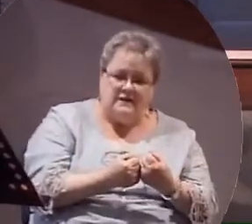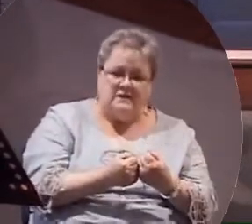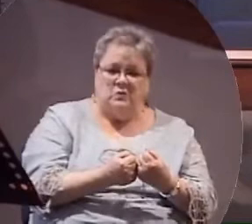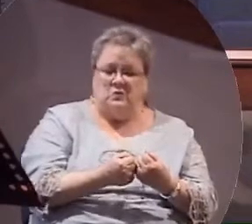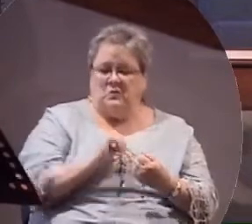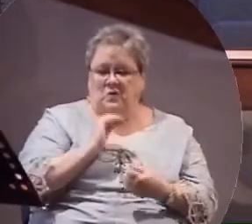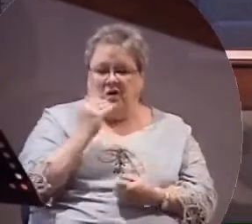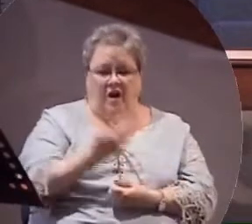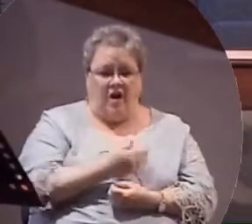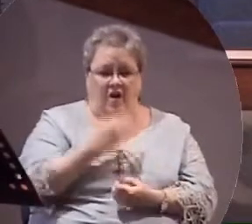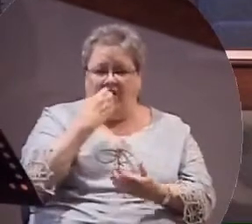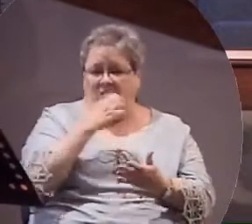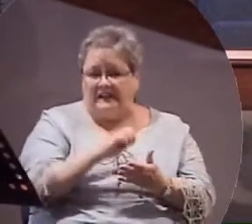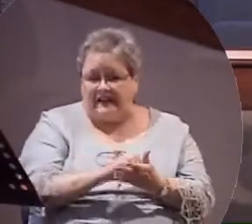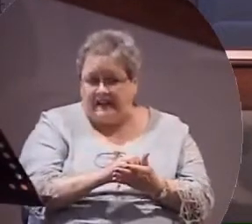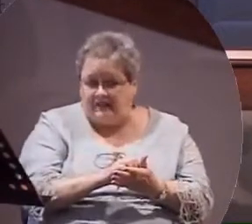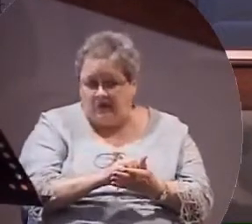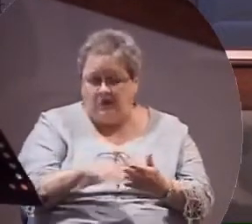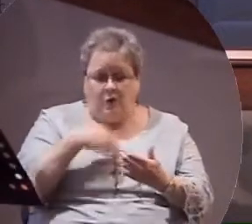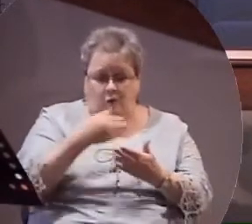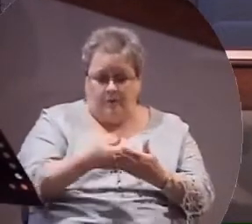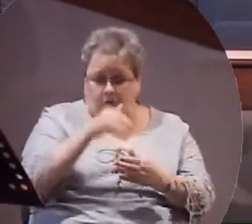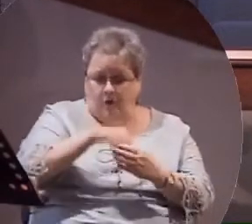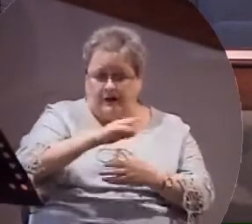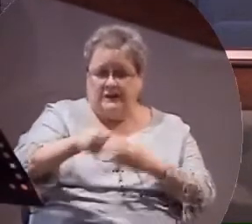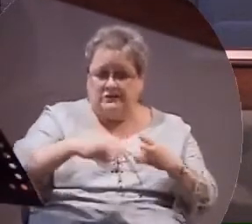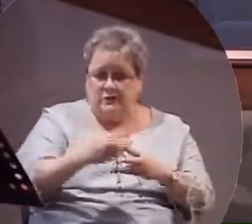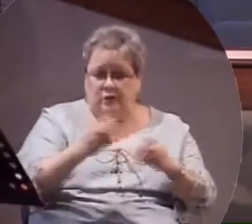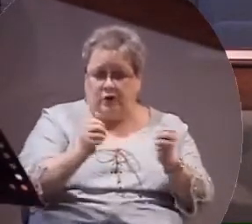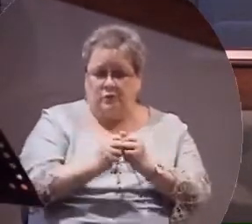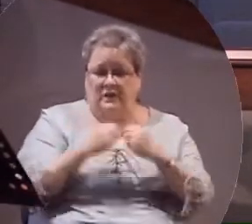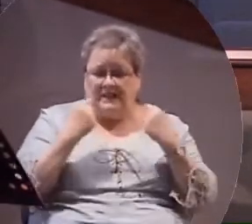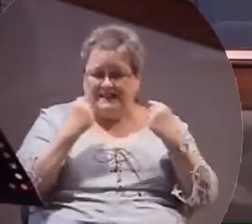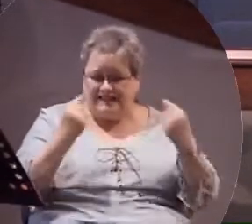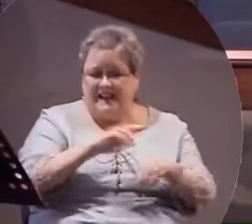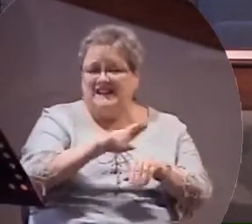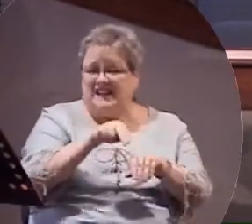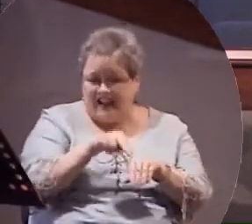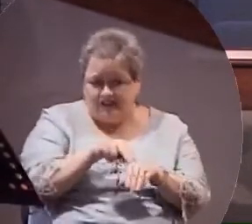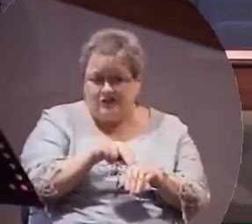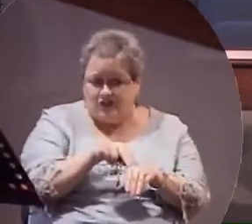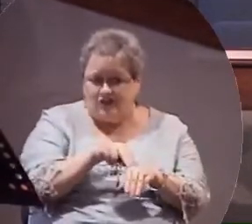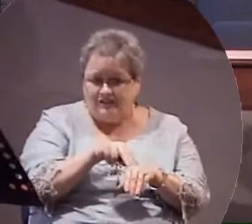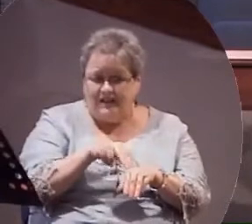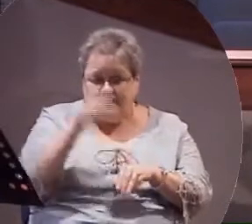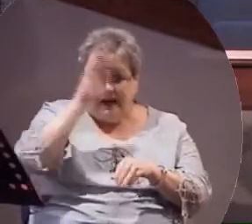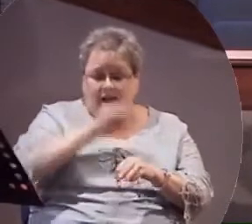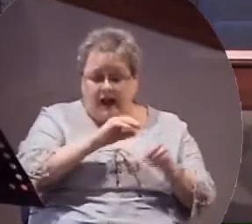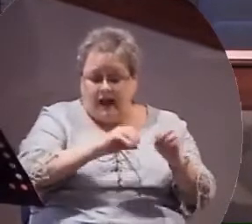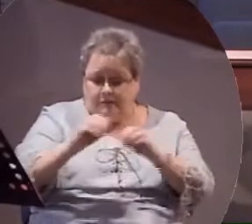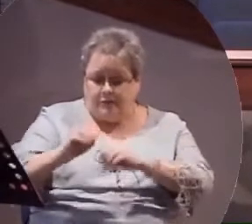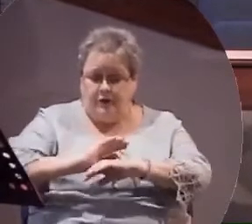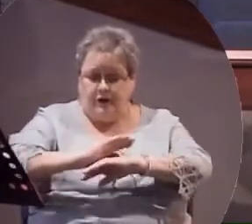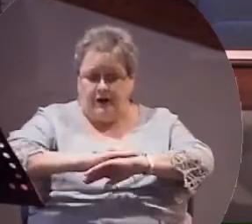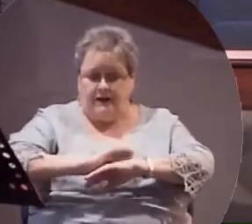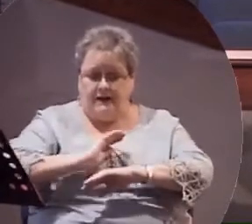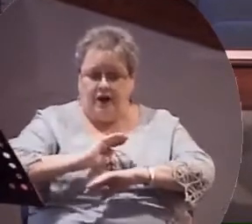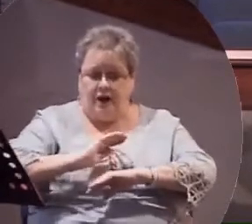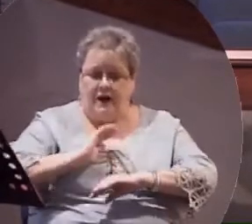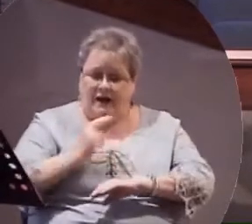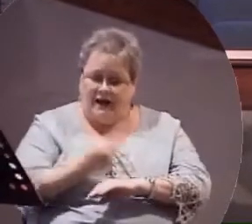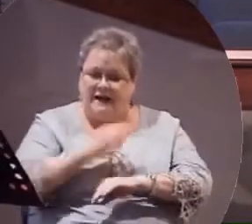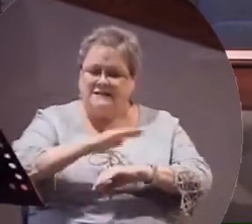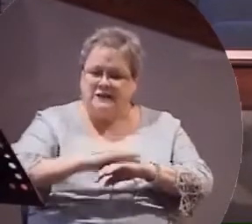evil. I mean, when we were born into this world, we were born with a sin nature. God placed us upon this earth for